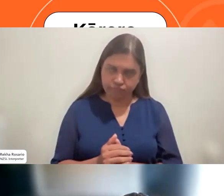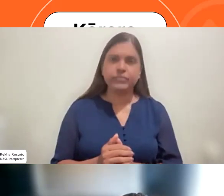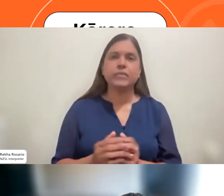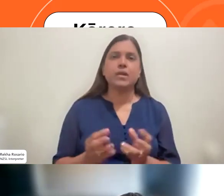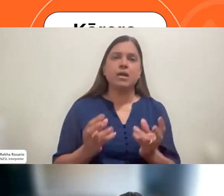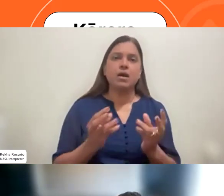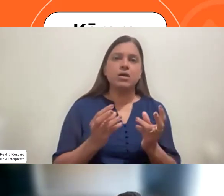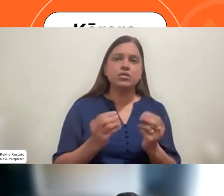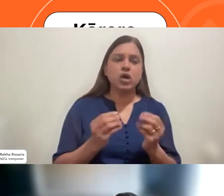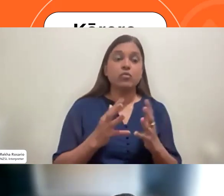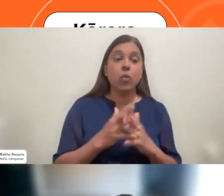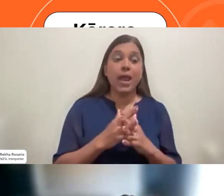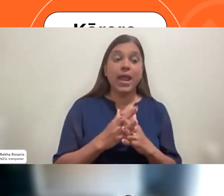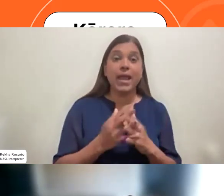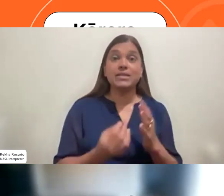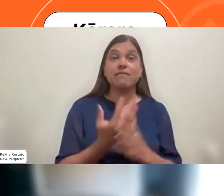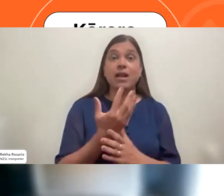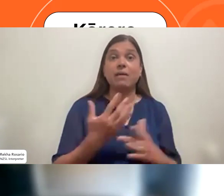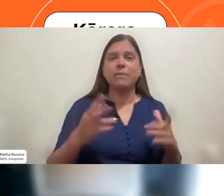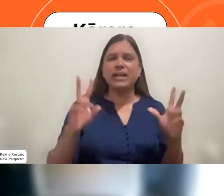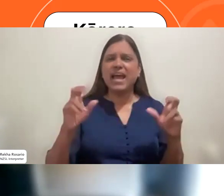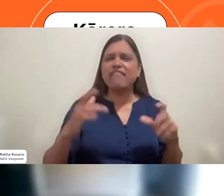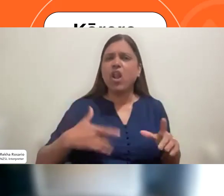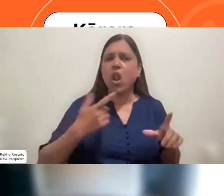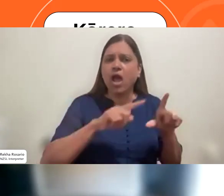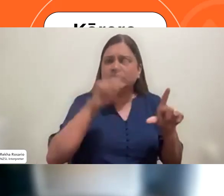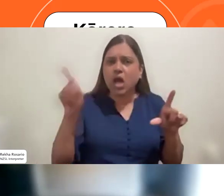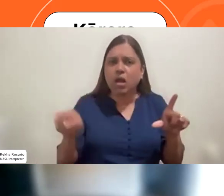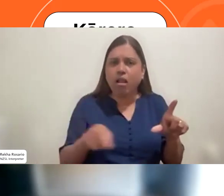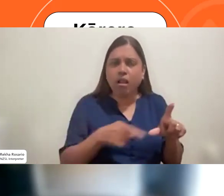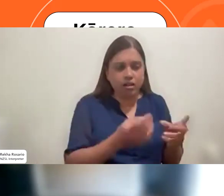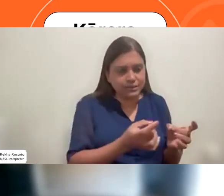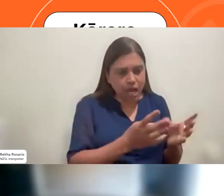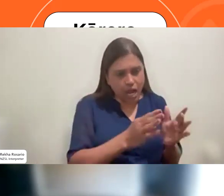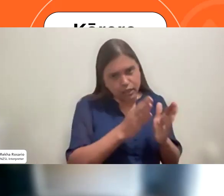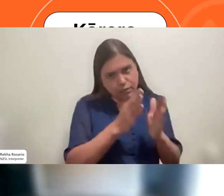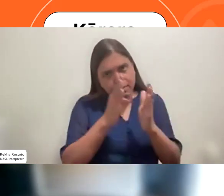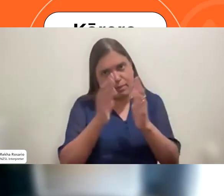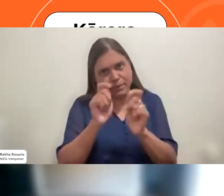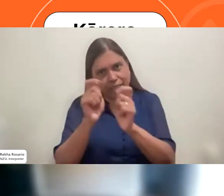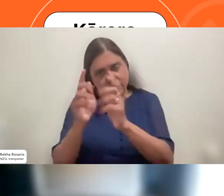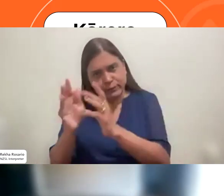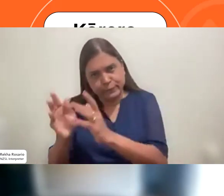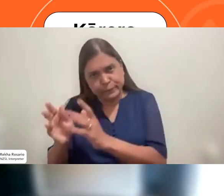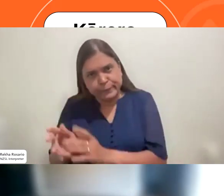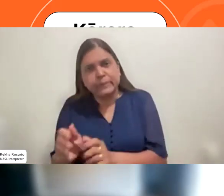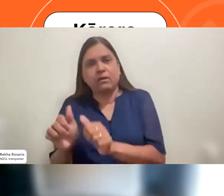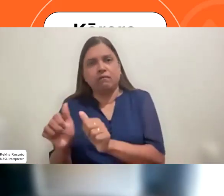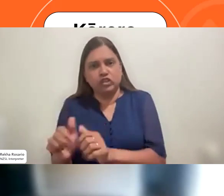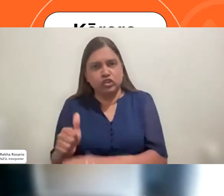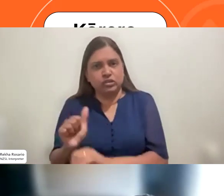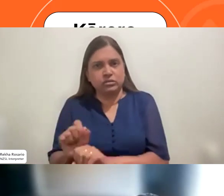lifecycle. It is the responsibility of all roles to deliver an accessible solution, from the decision